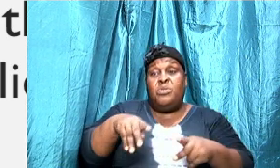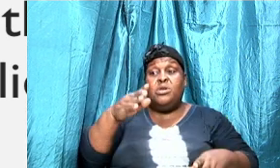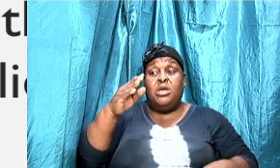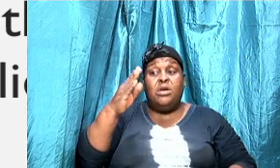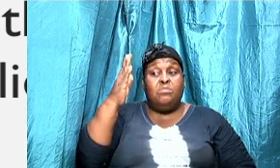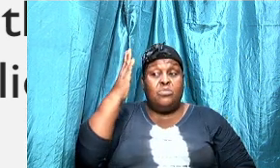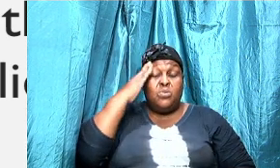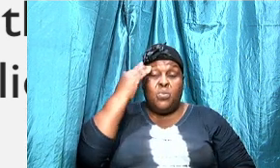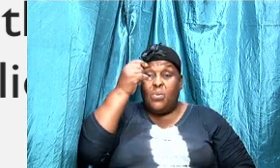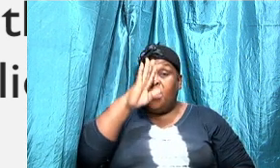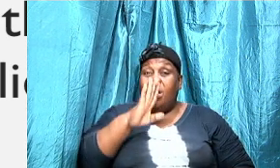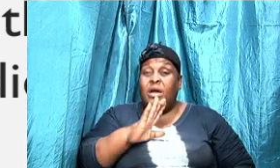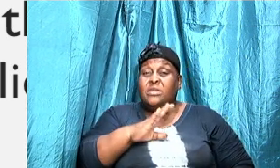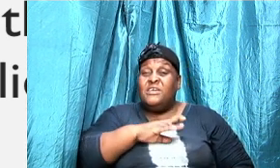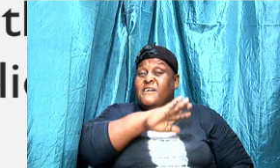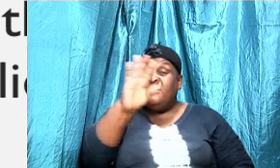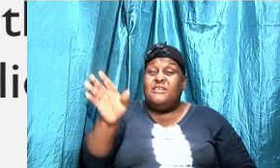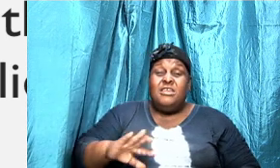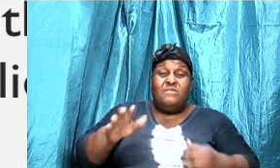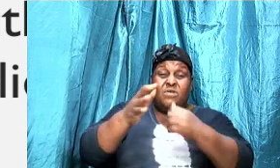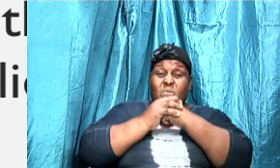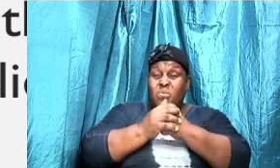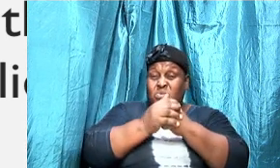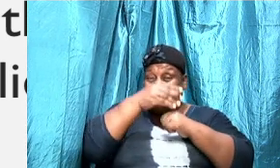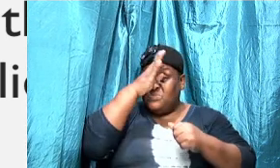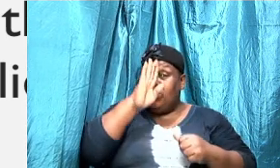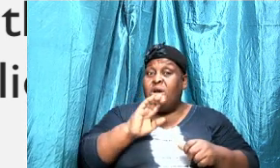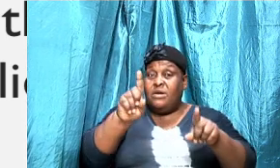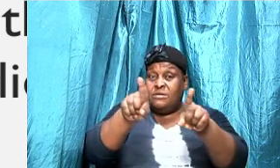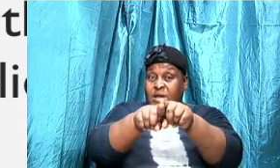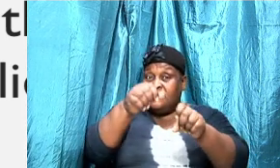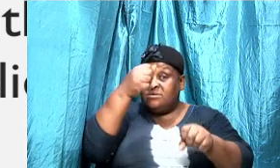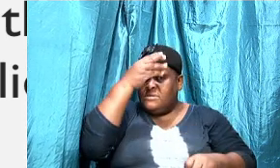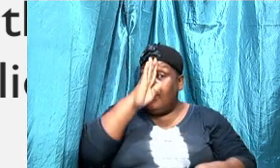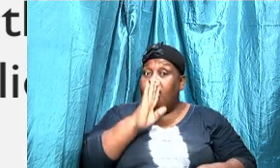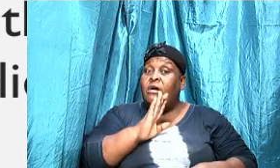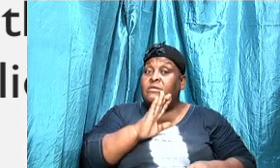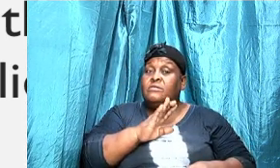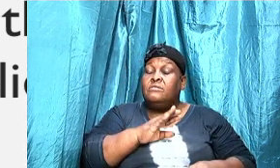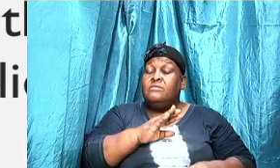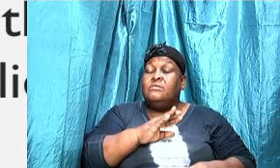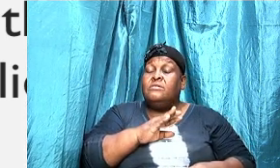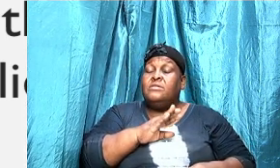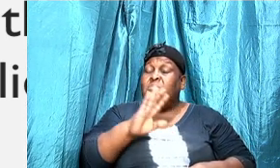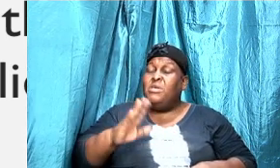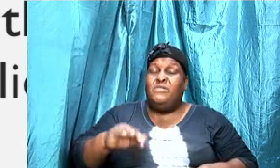all the praise and the honor that is due unto their name. And because of this, the scripture says,